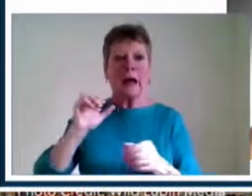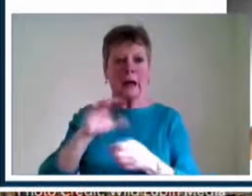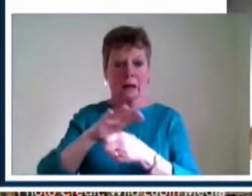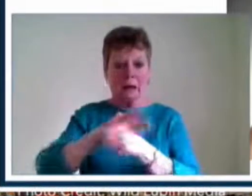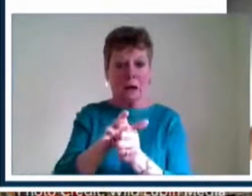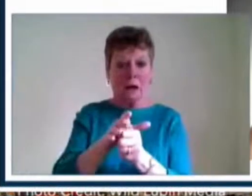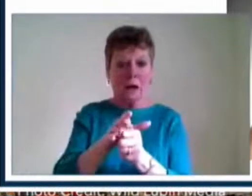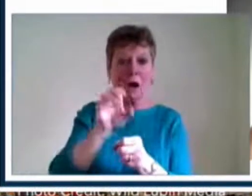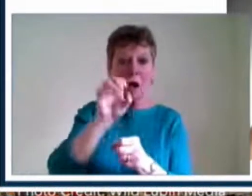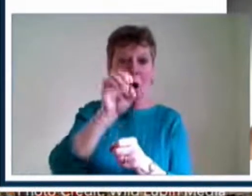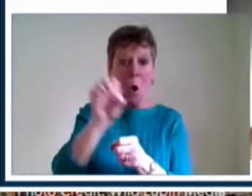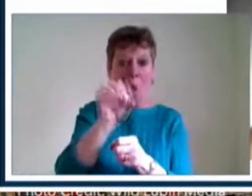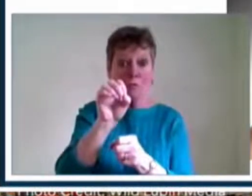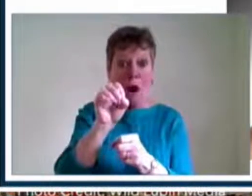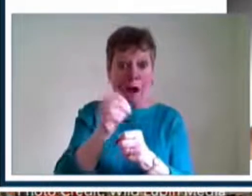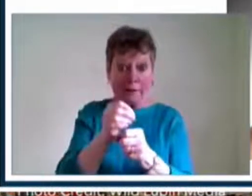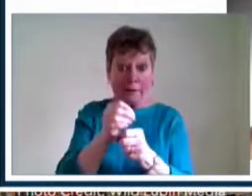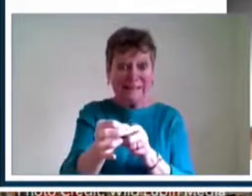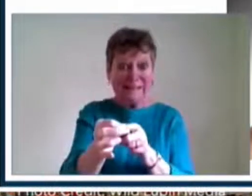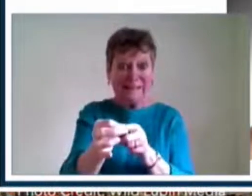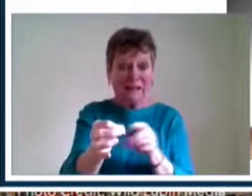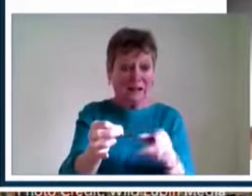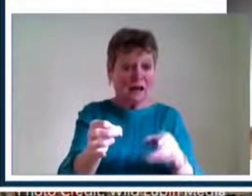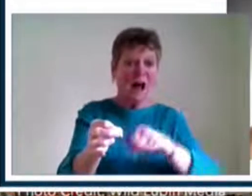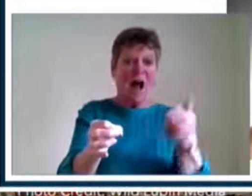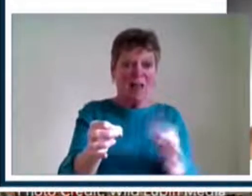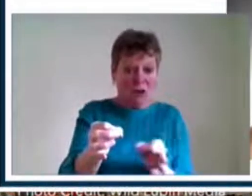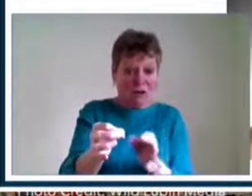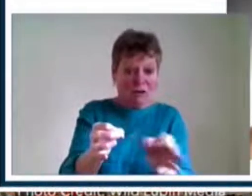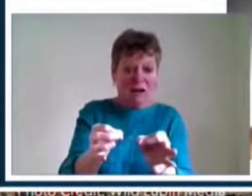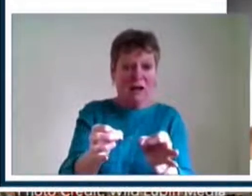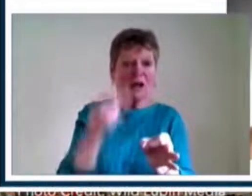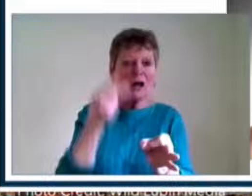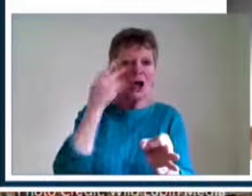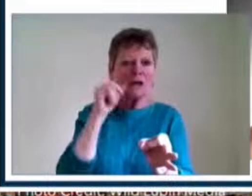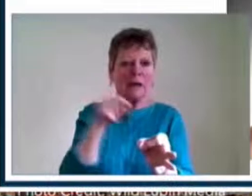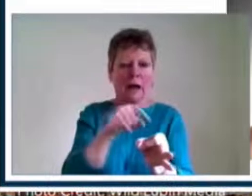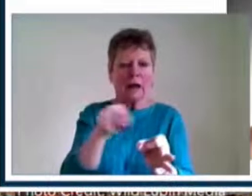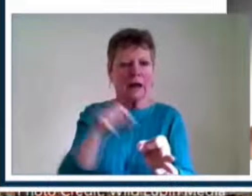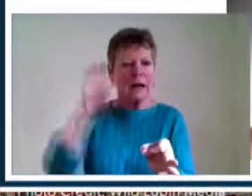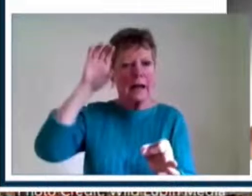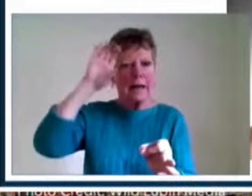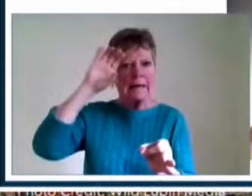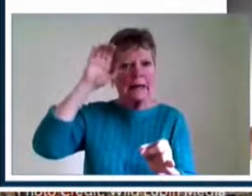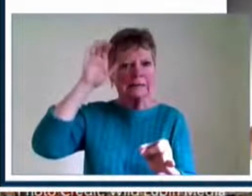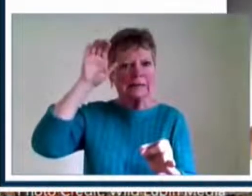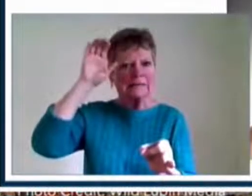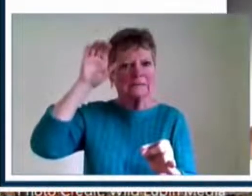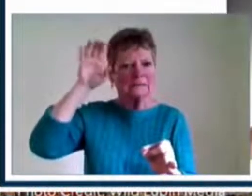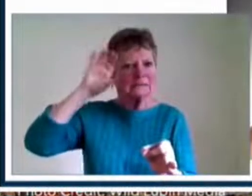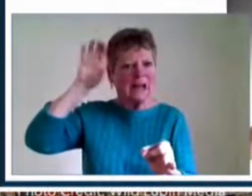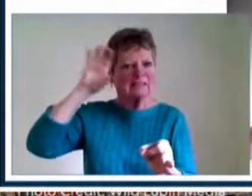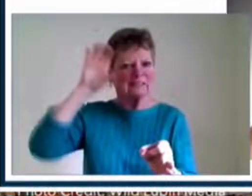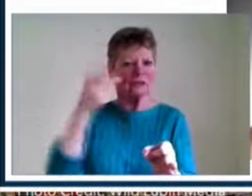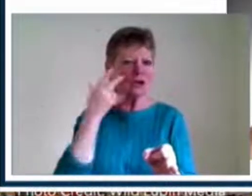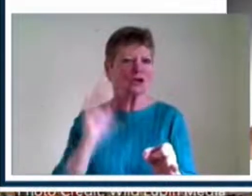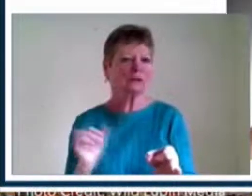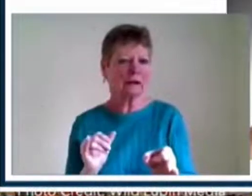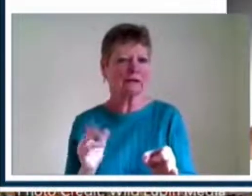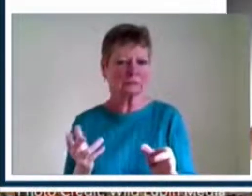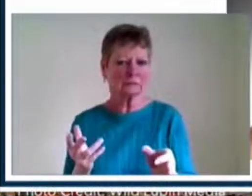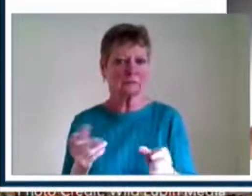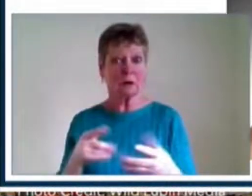Omicron. And we don't know really whether it has any different characteristics and therefore any different challenges than the current Omicron